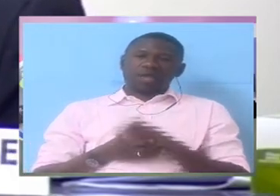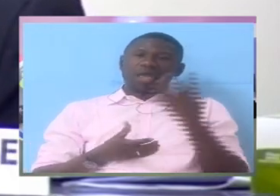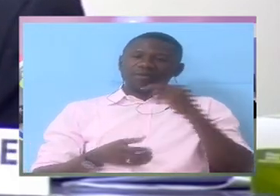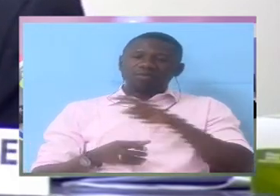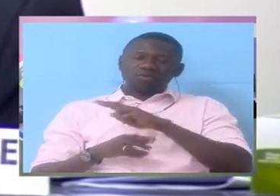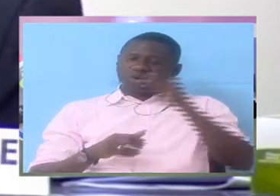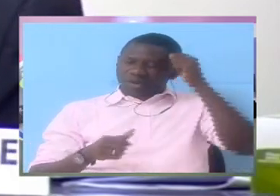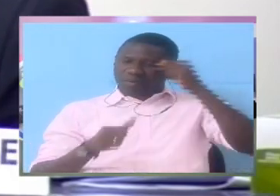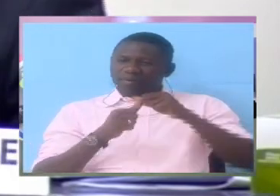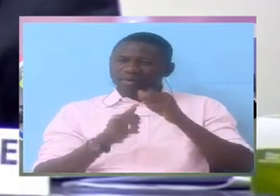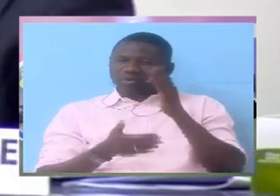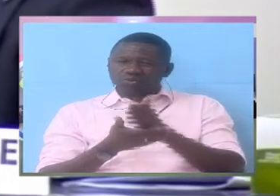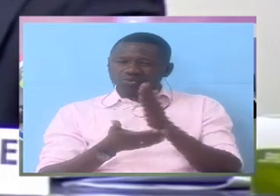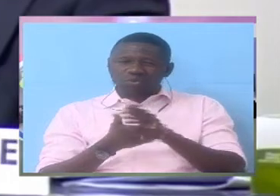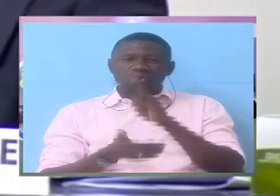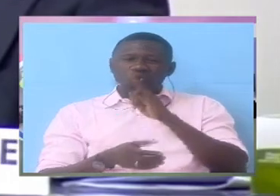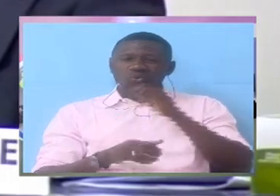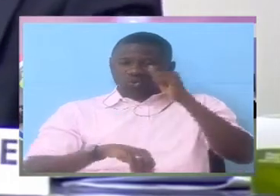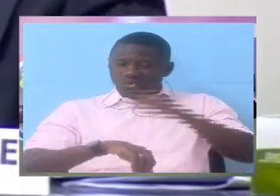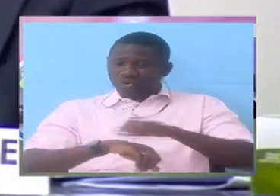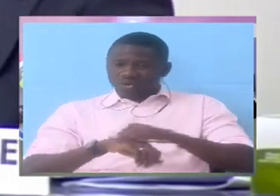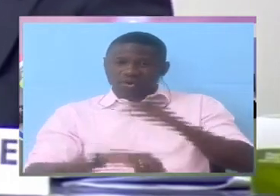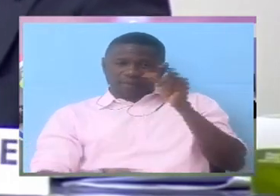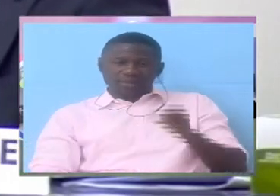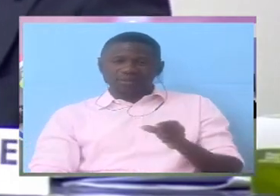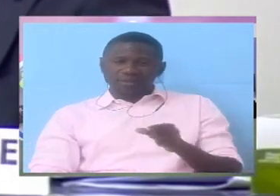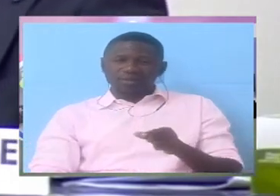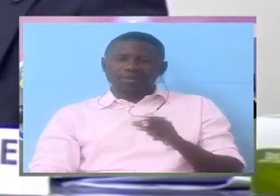tortured. These are